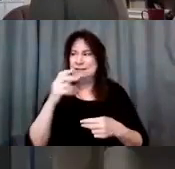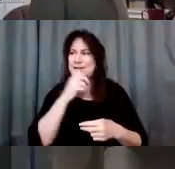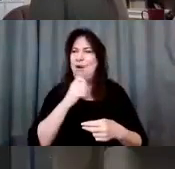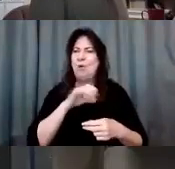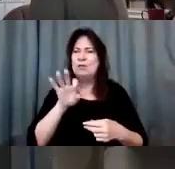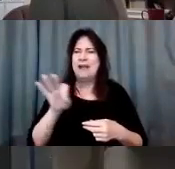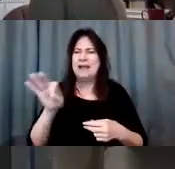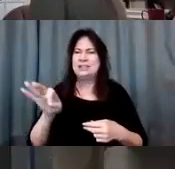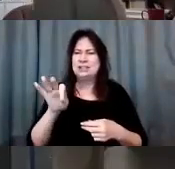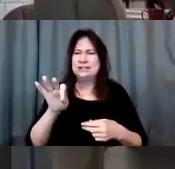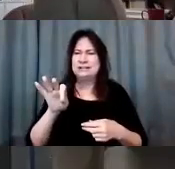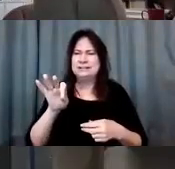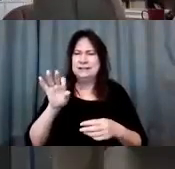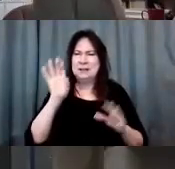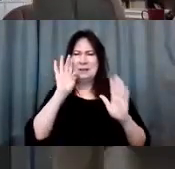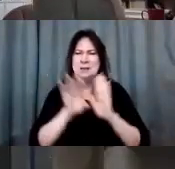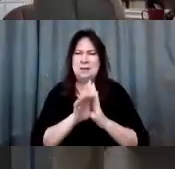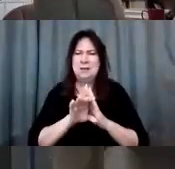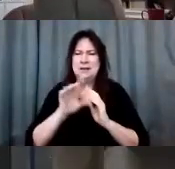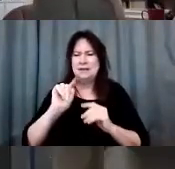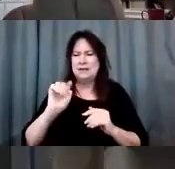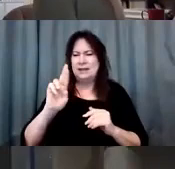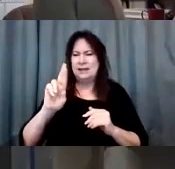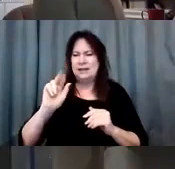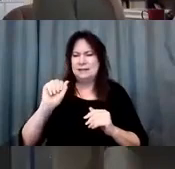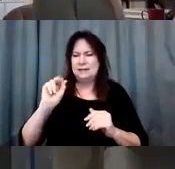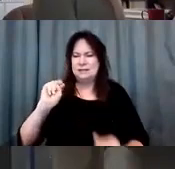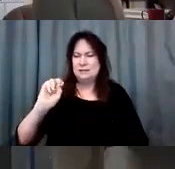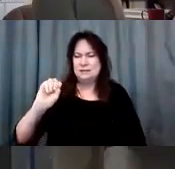any modality that you might like,